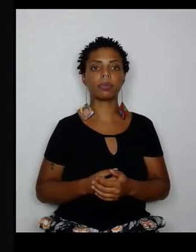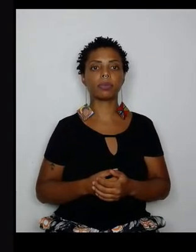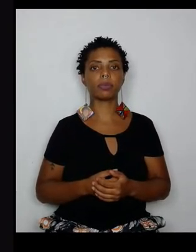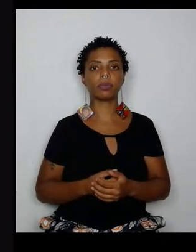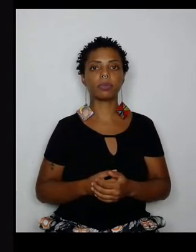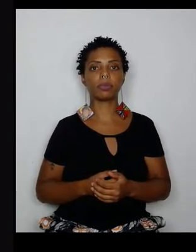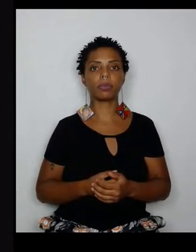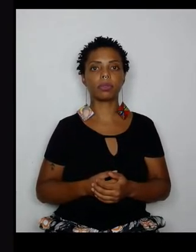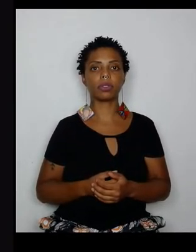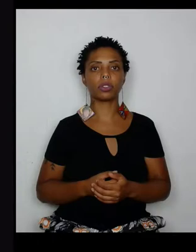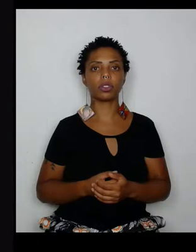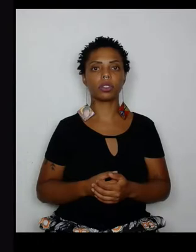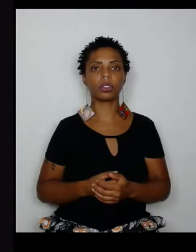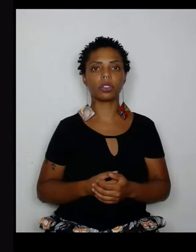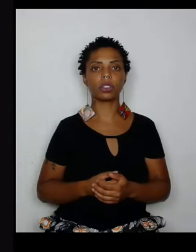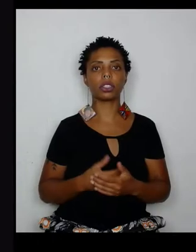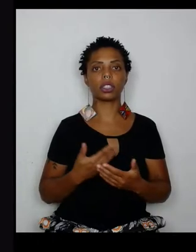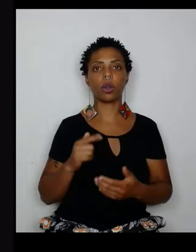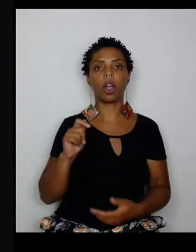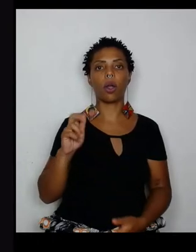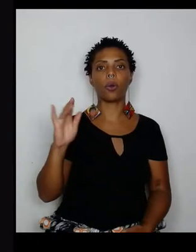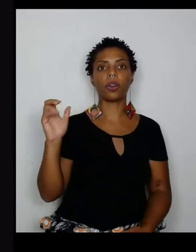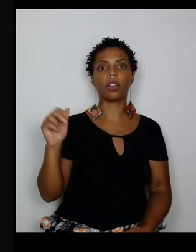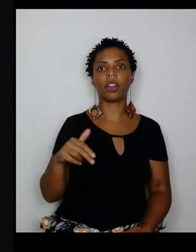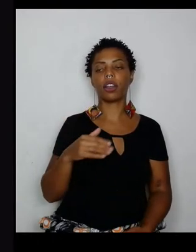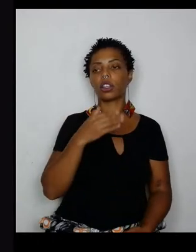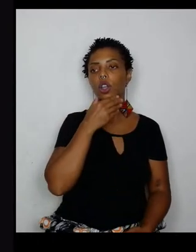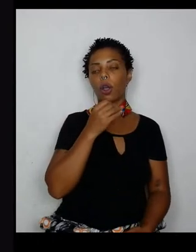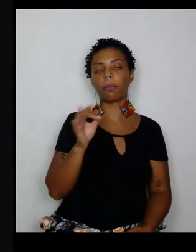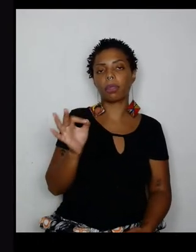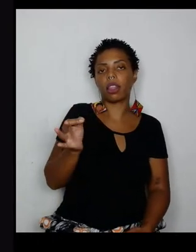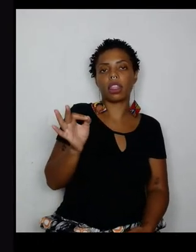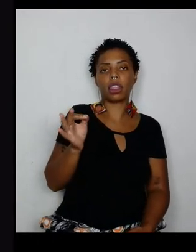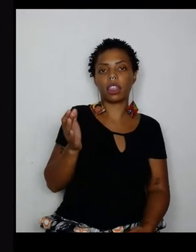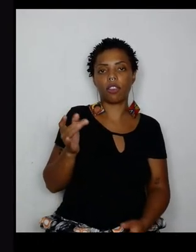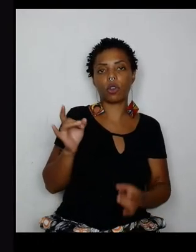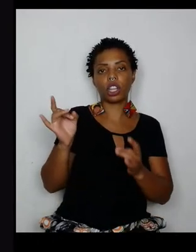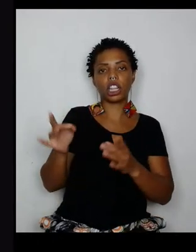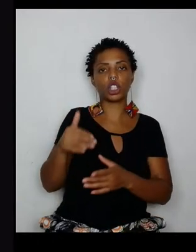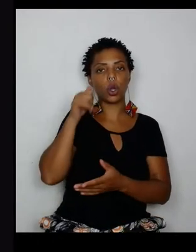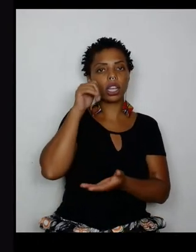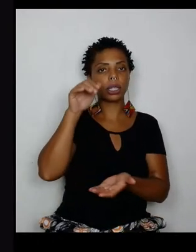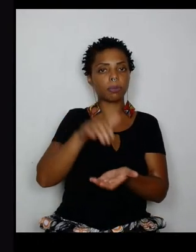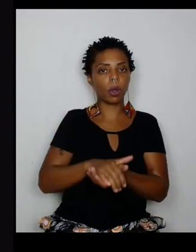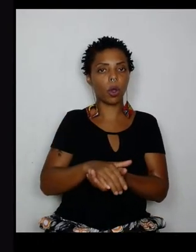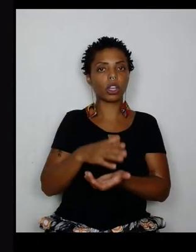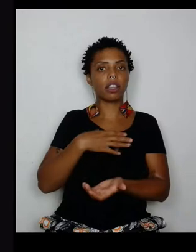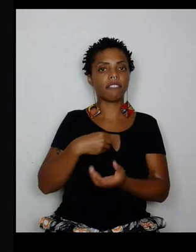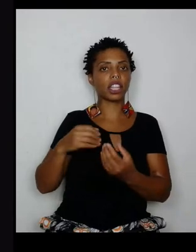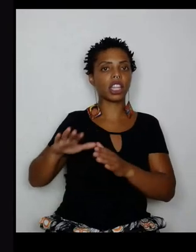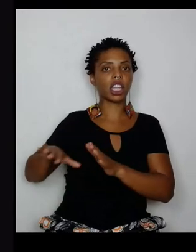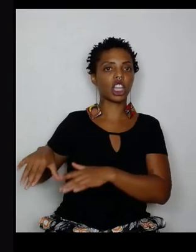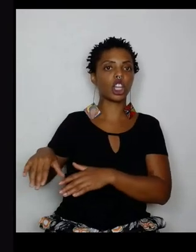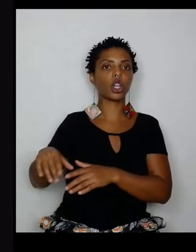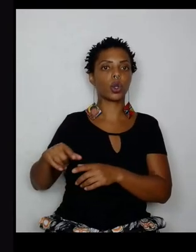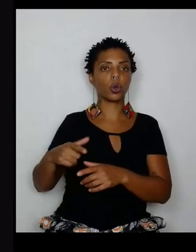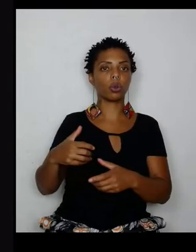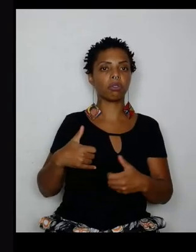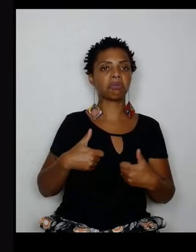wife and young children in europe to selfishly aspire to be a great artist in the south seas